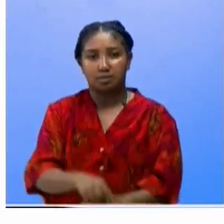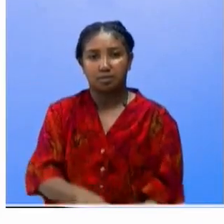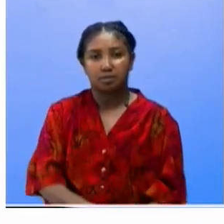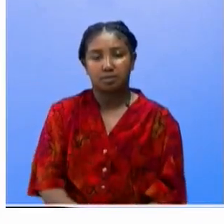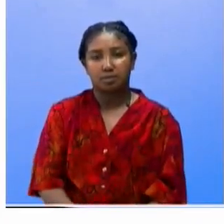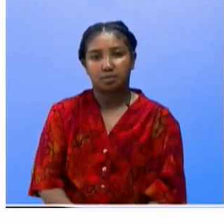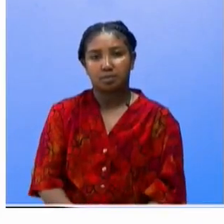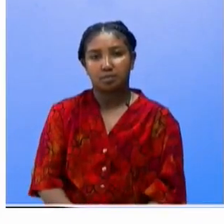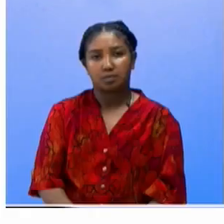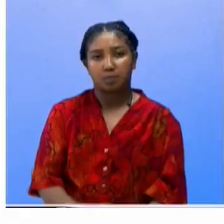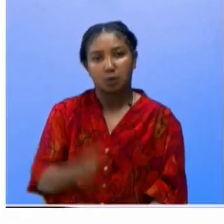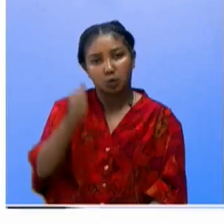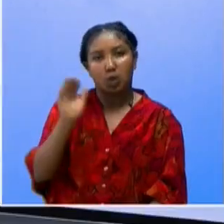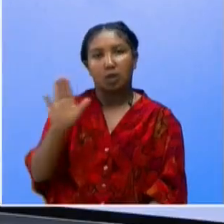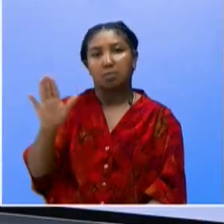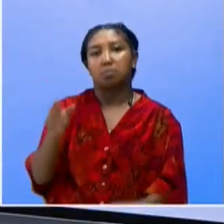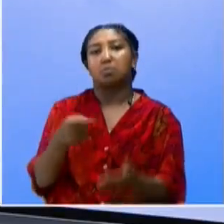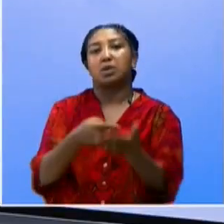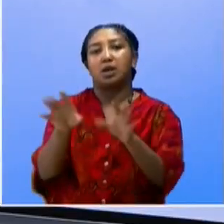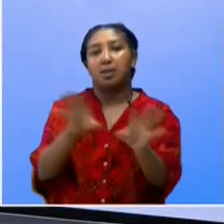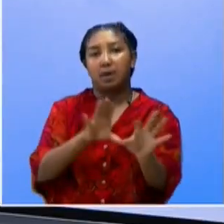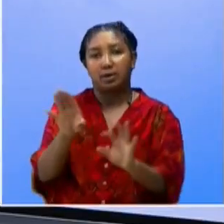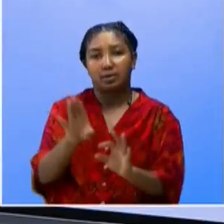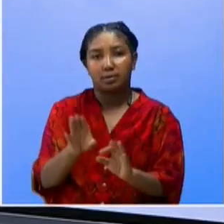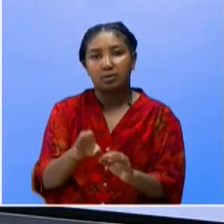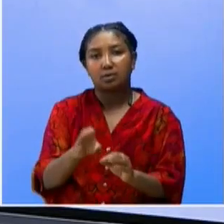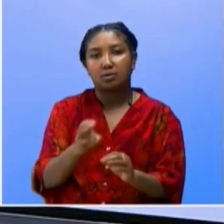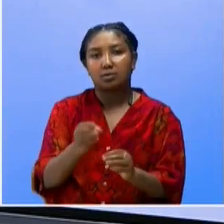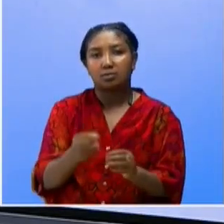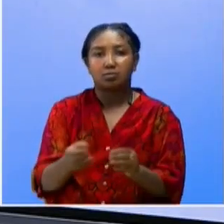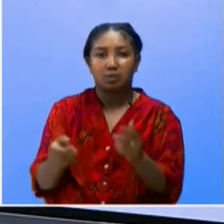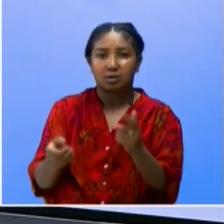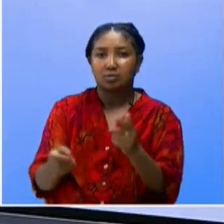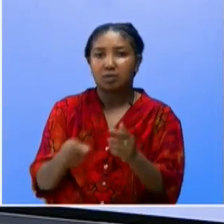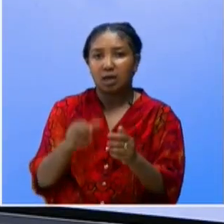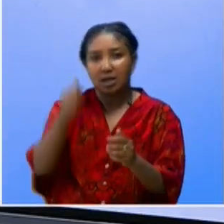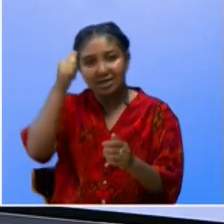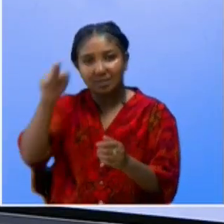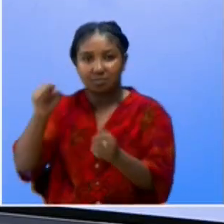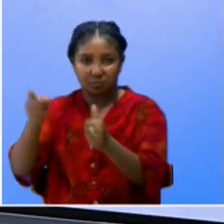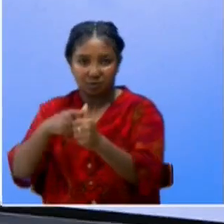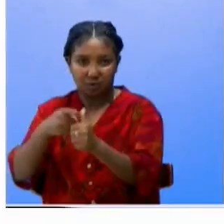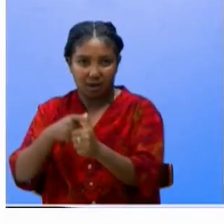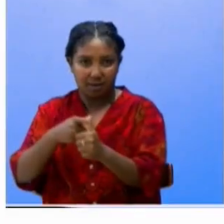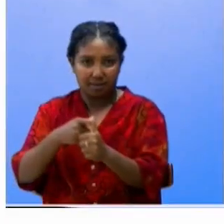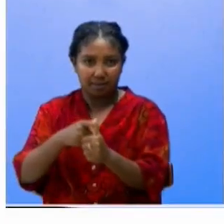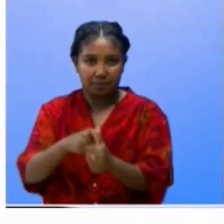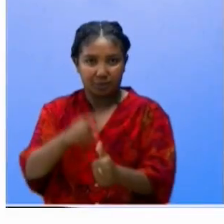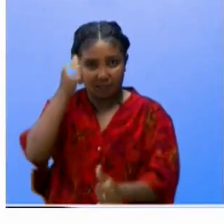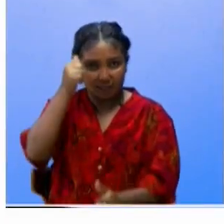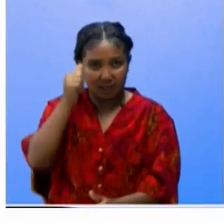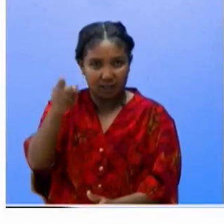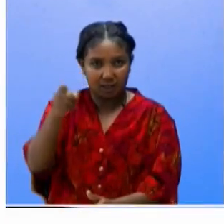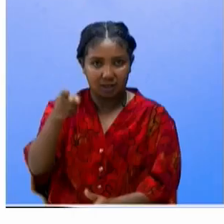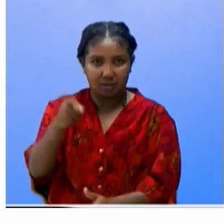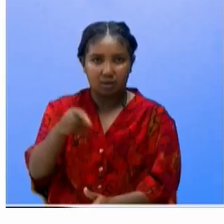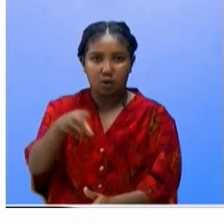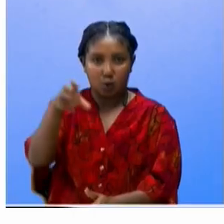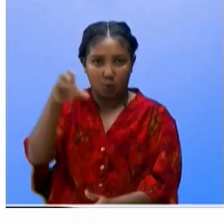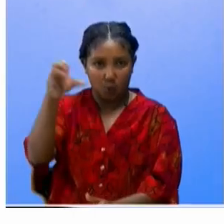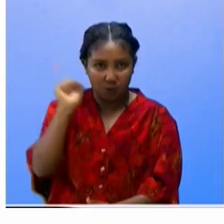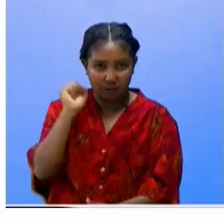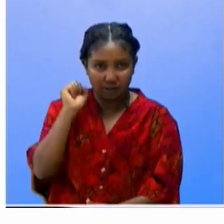To him, to make it more clear. What about if you start from he? Yes, he